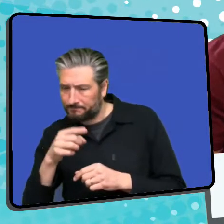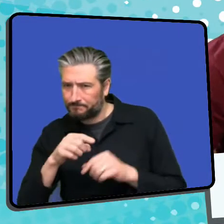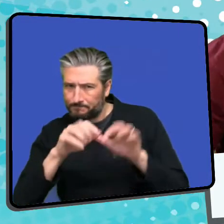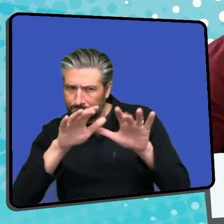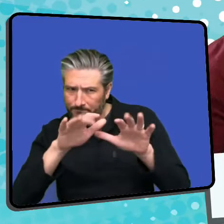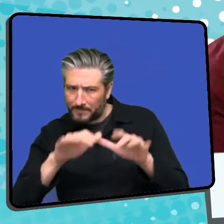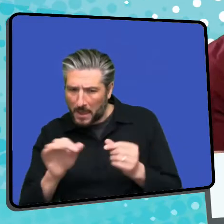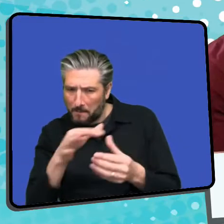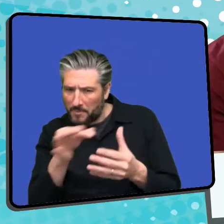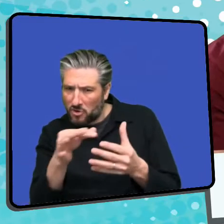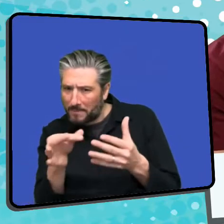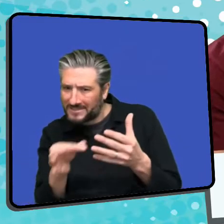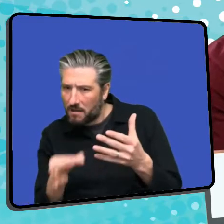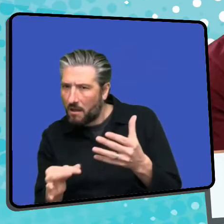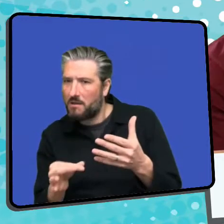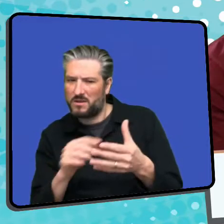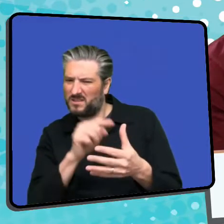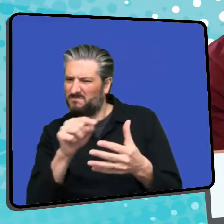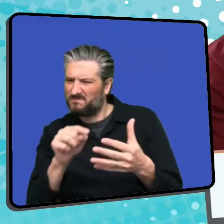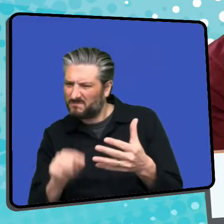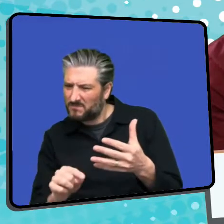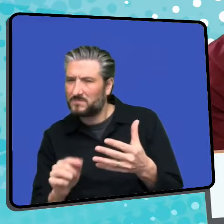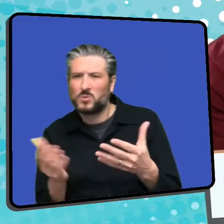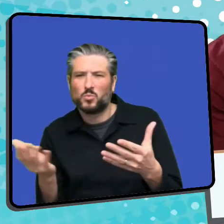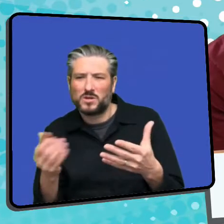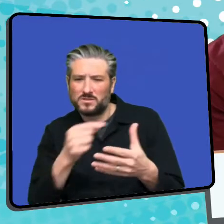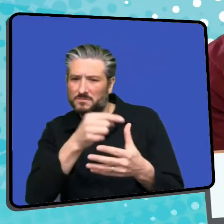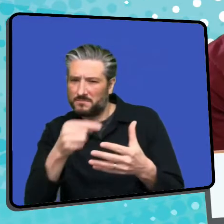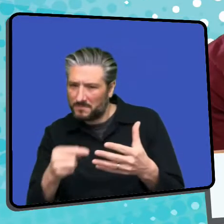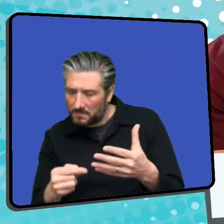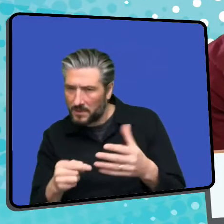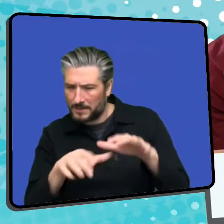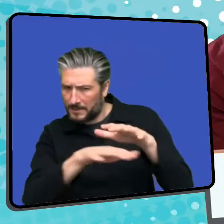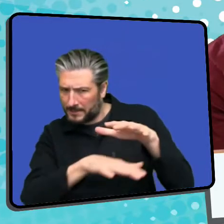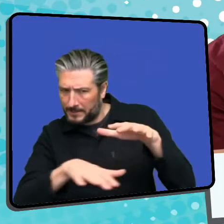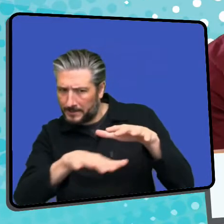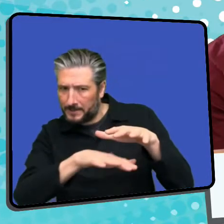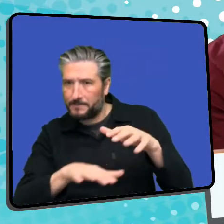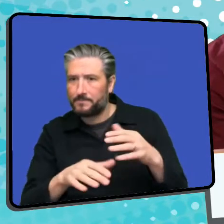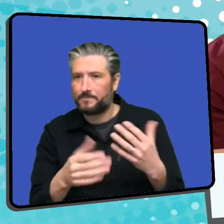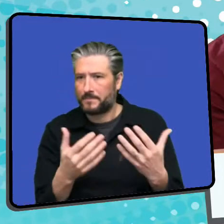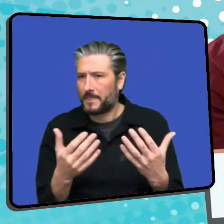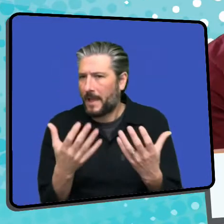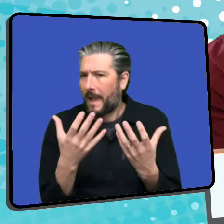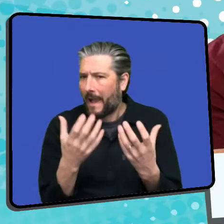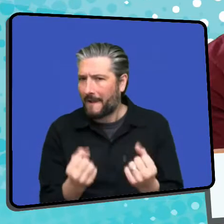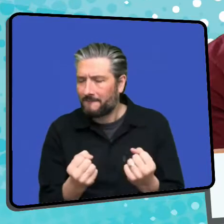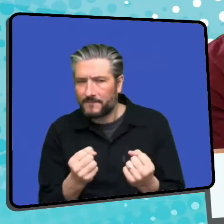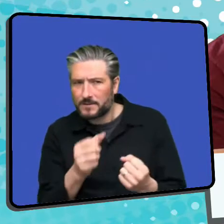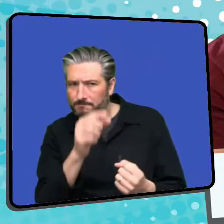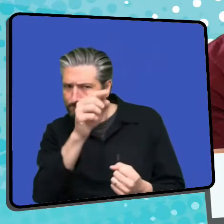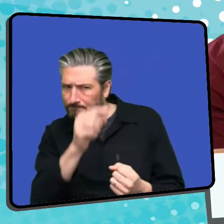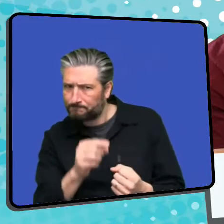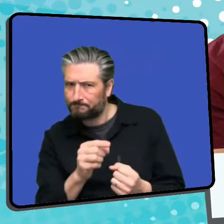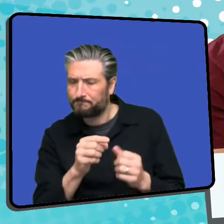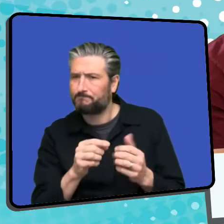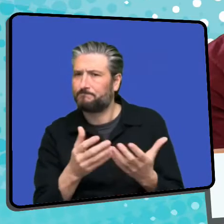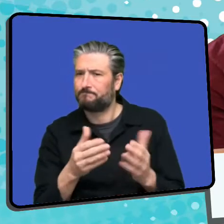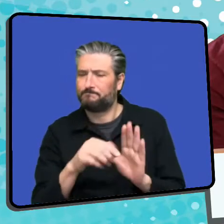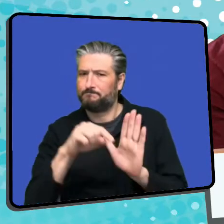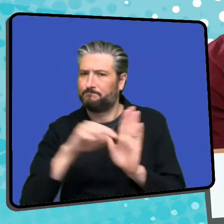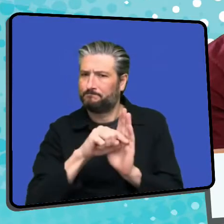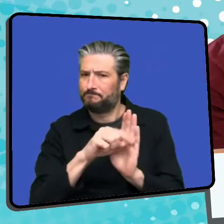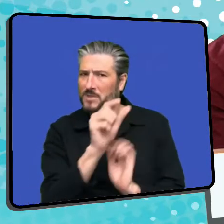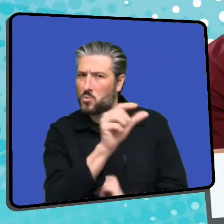to define the patterns, the underlying principles of the lies in the text, and how the deception is expressed